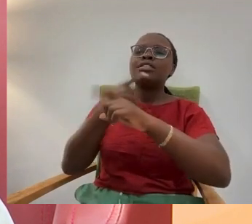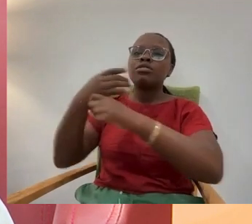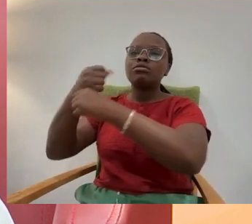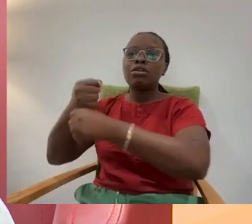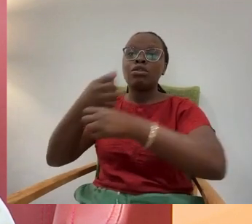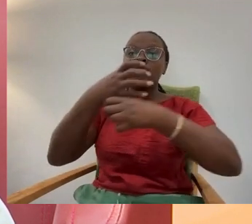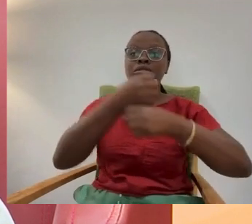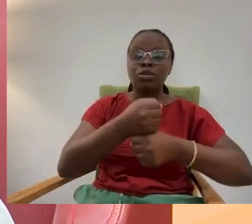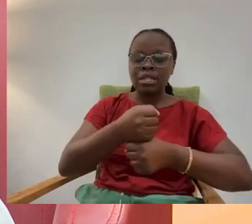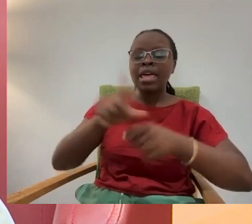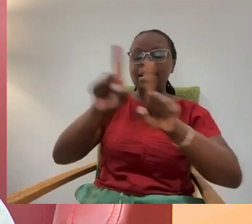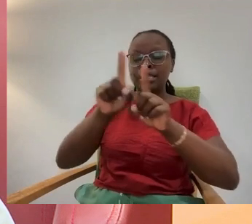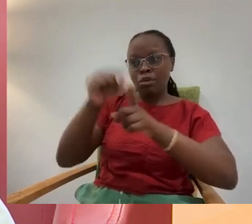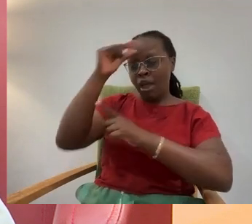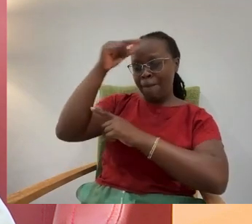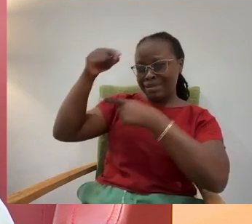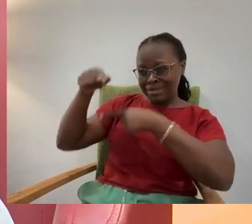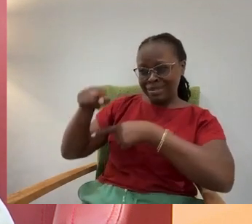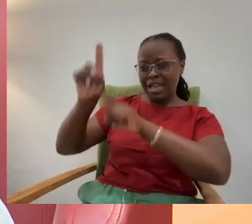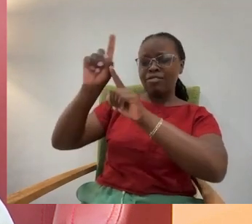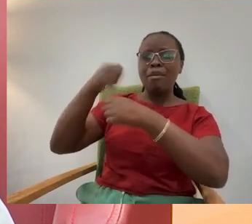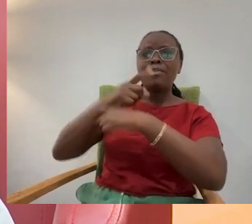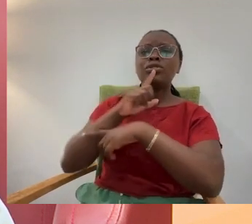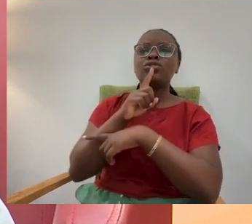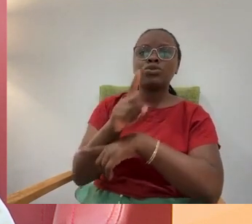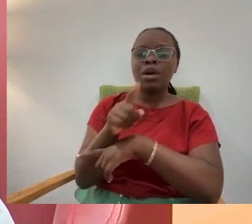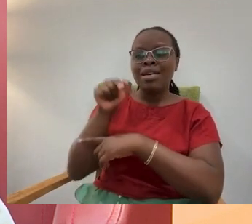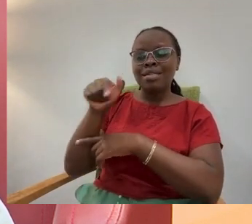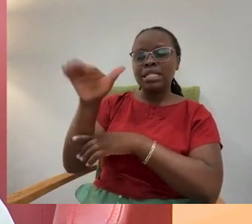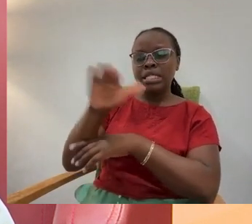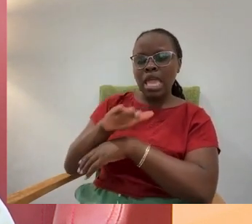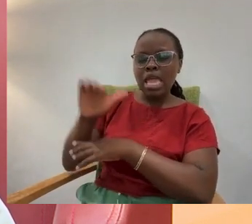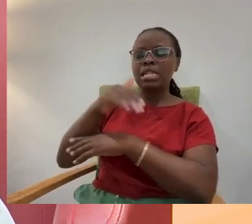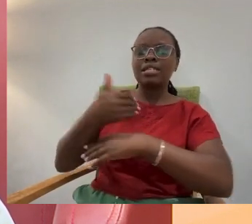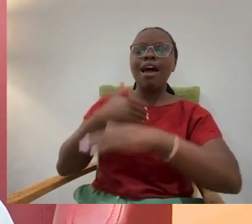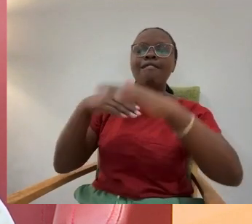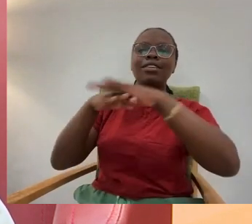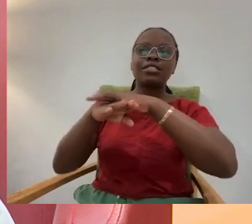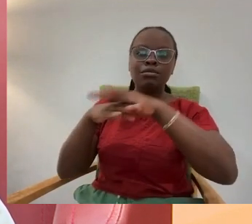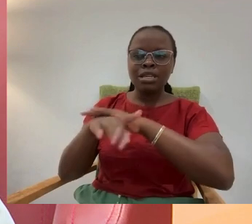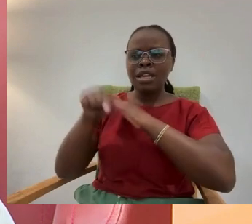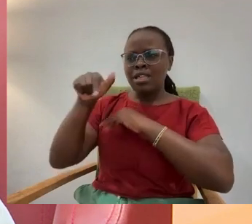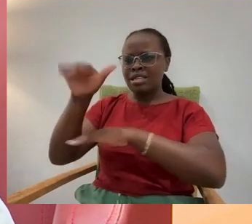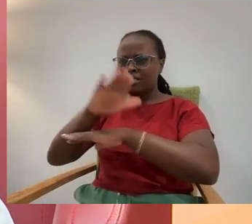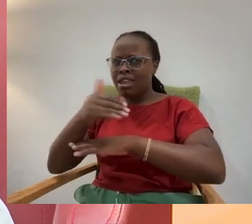look into in terms of ensuring that these areas have accessibility to internet.